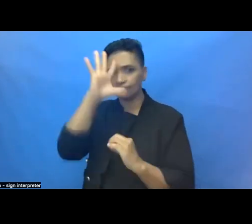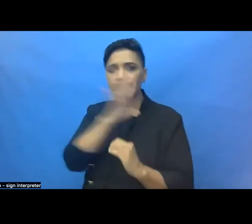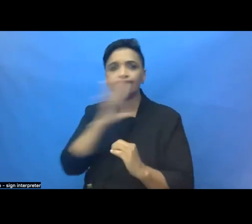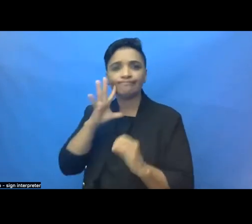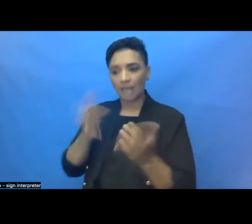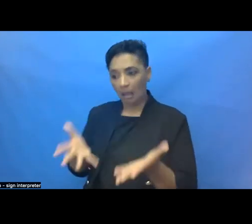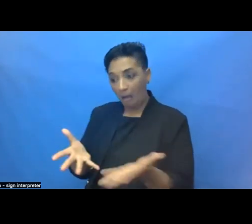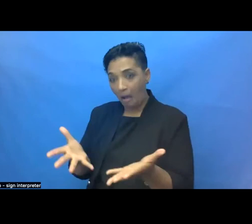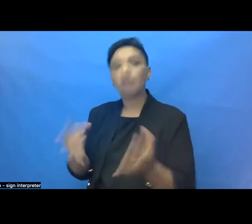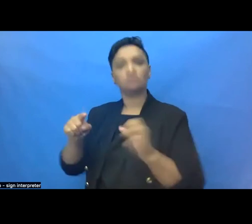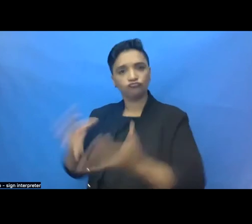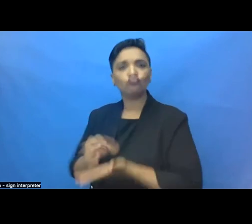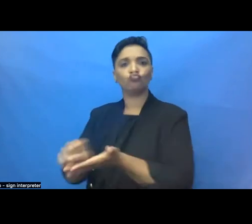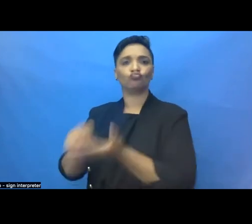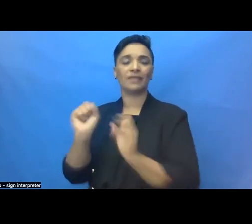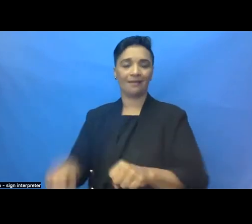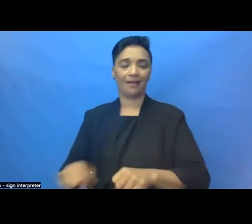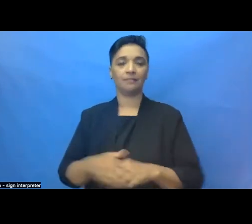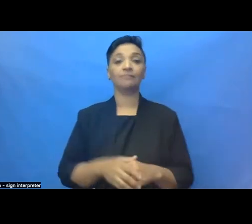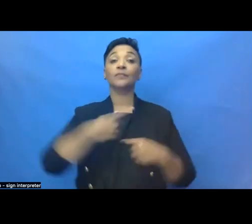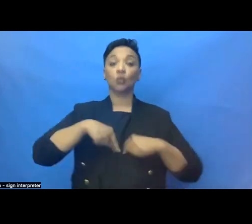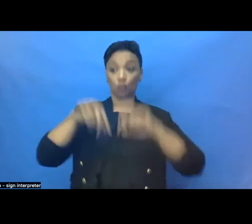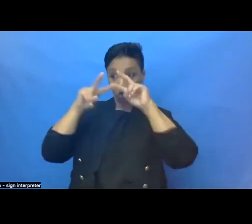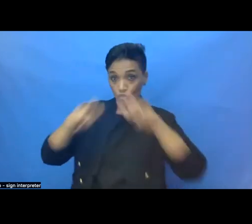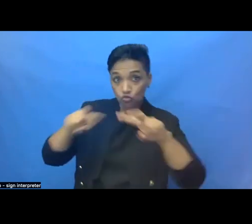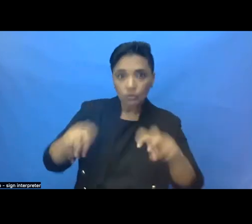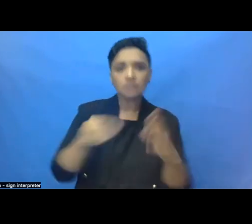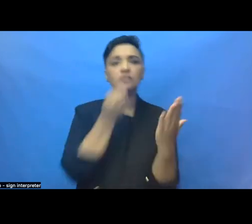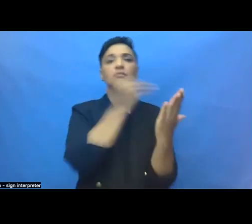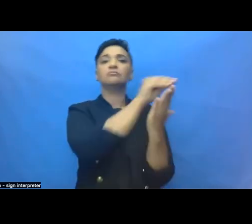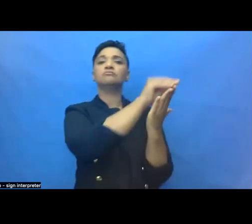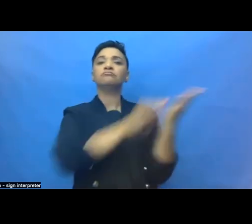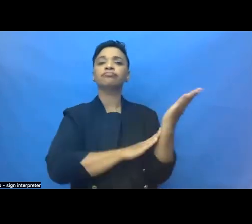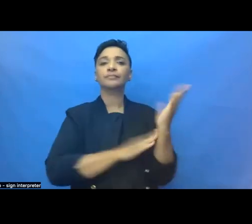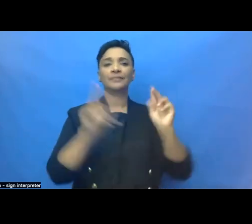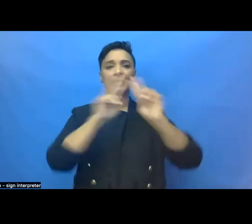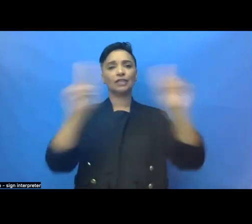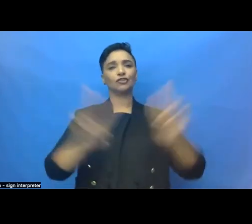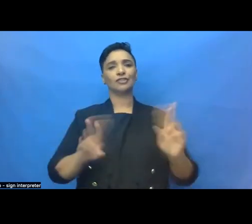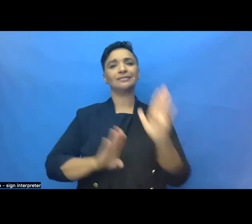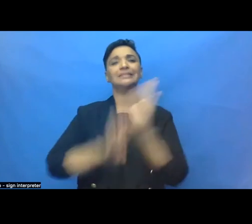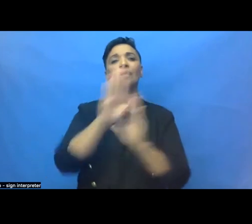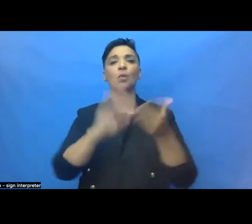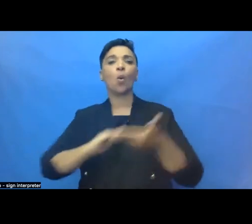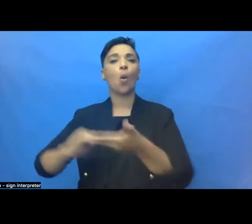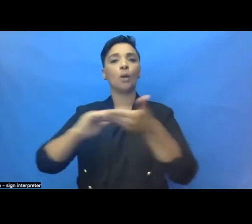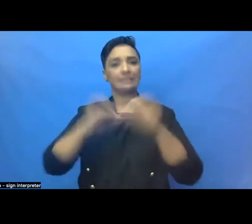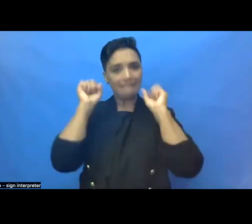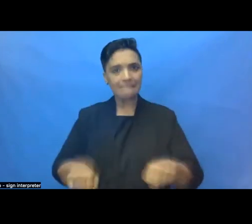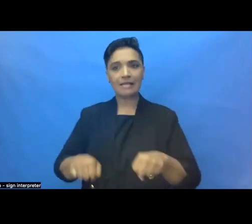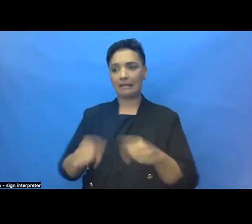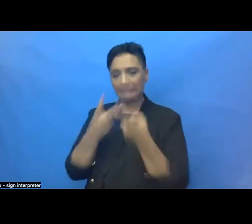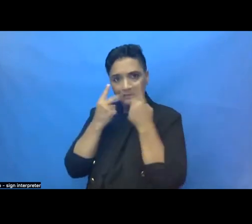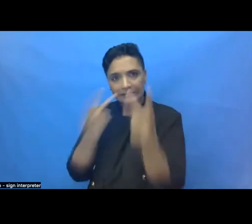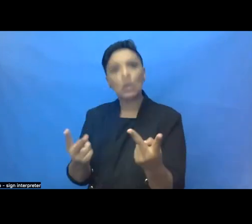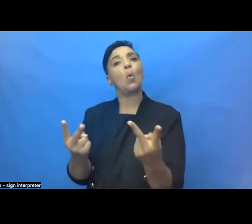funded projects, and we developed recommendations to international development organizations to respond to the immediate and urgent needs of